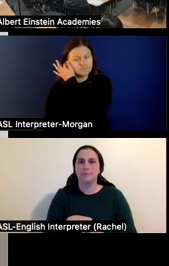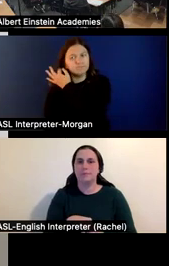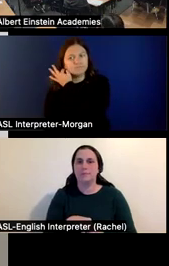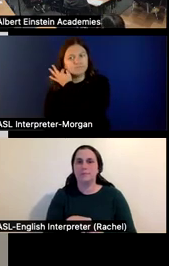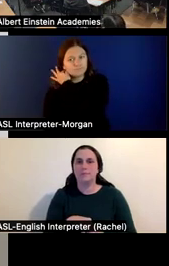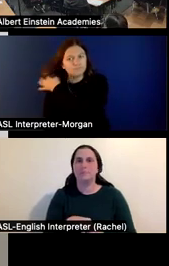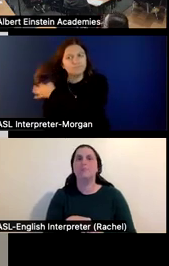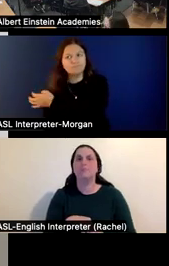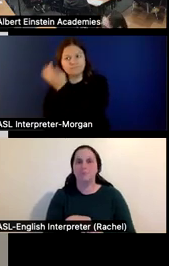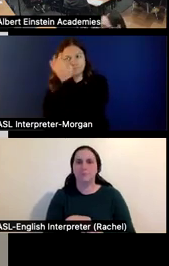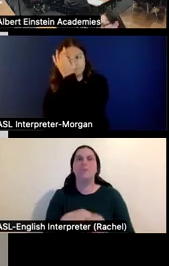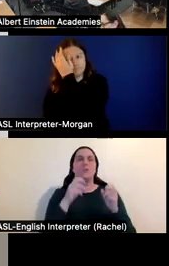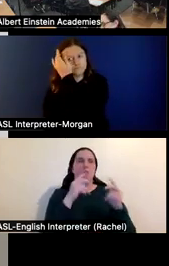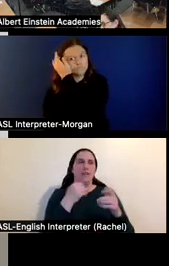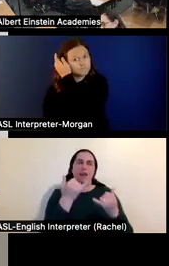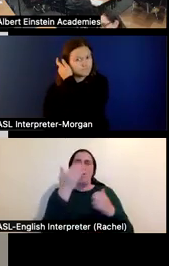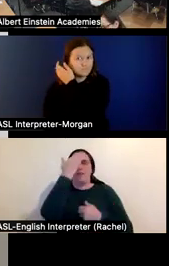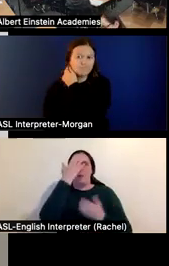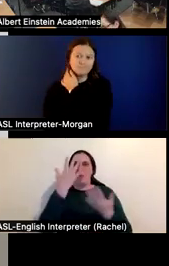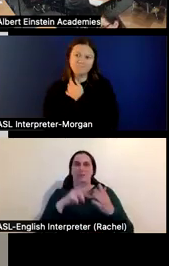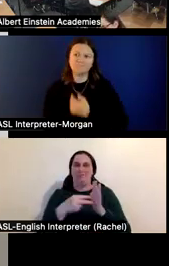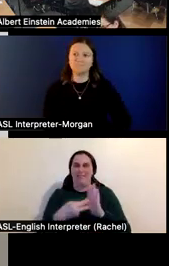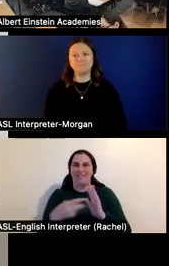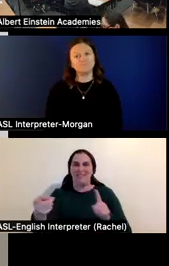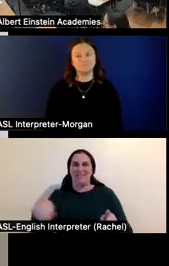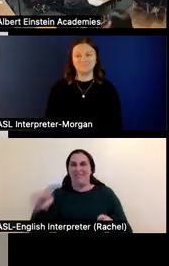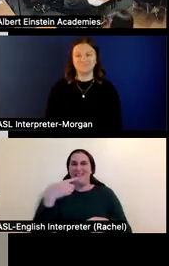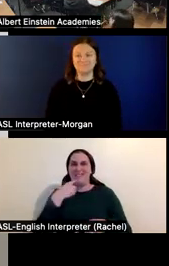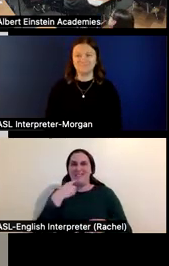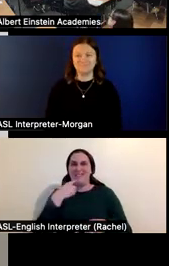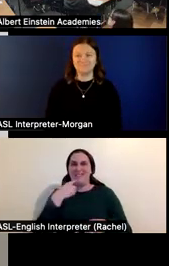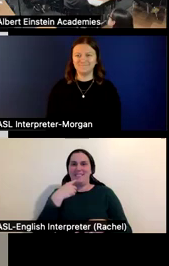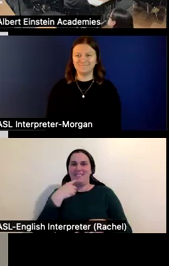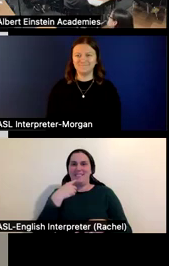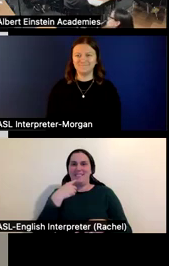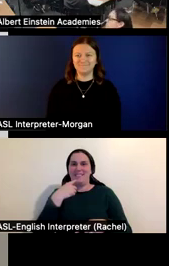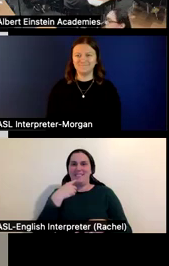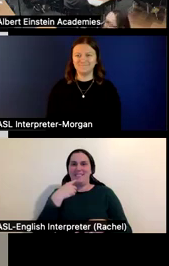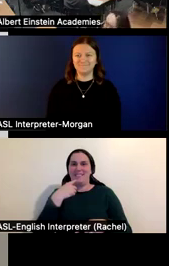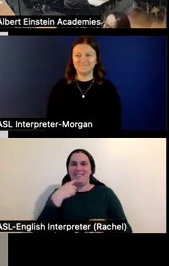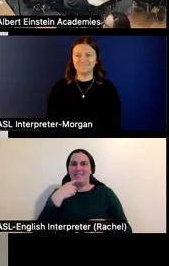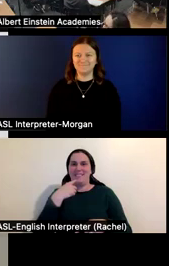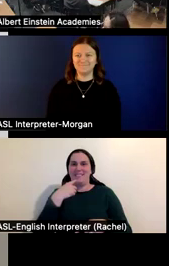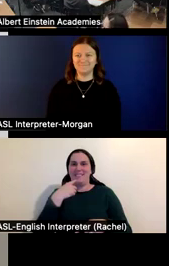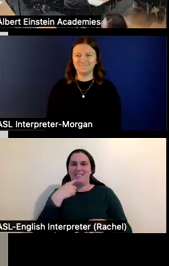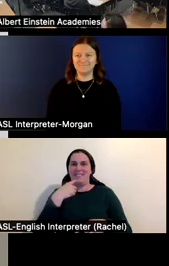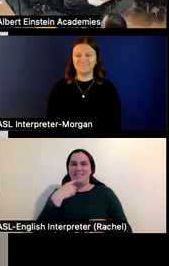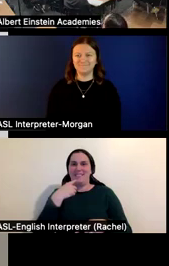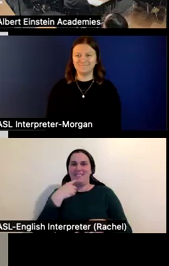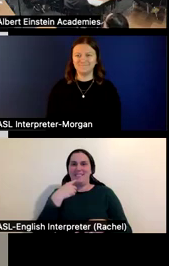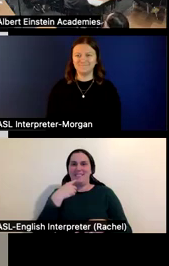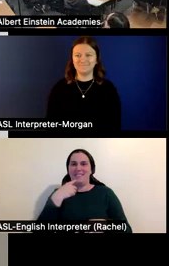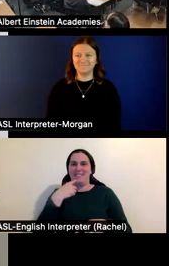they're saying it. exactly. From the members, after 20 sponsoring, Yeah. it would be 21, it would be. Would